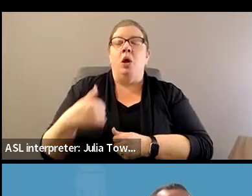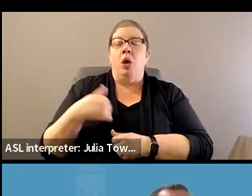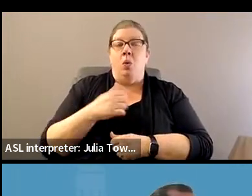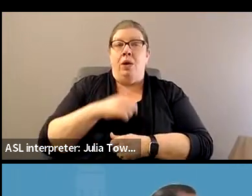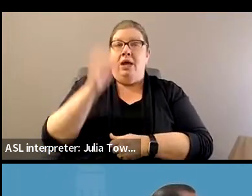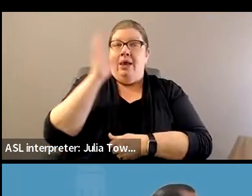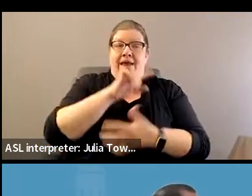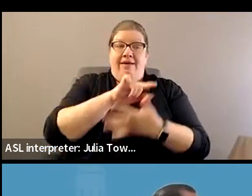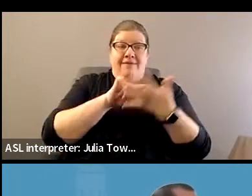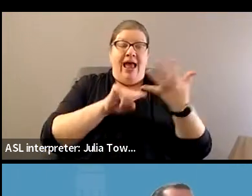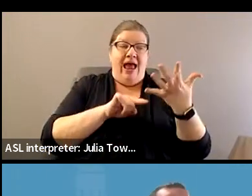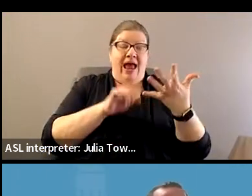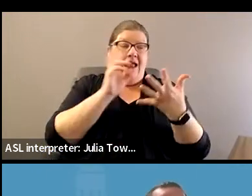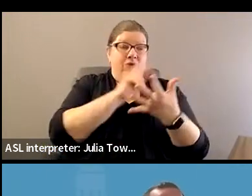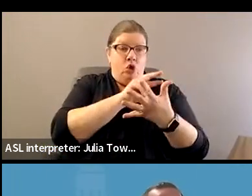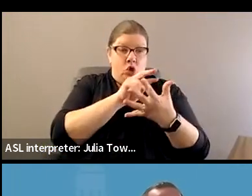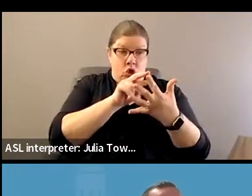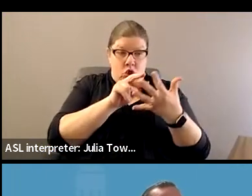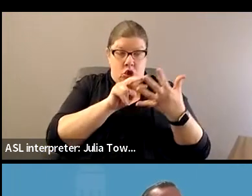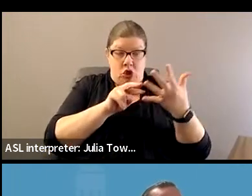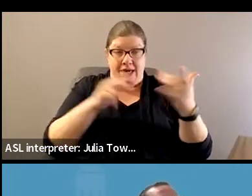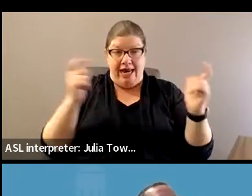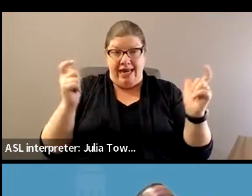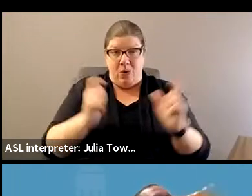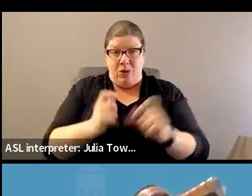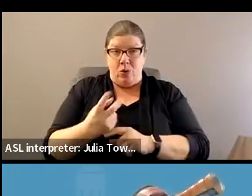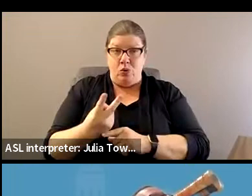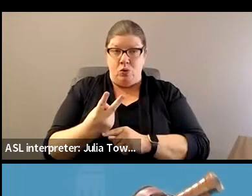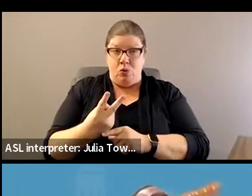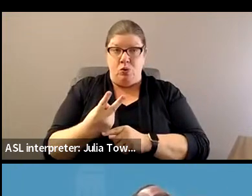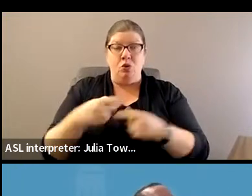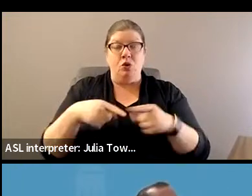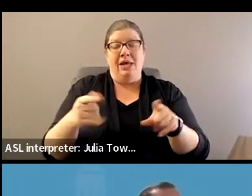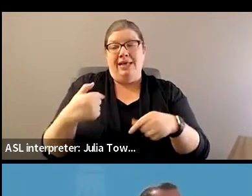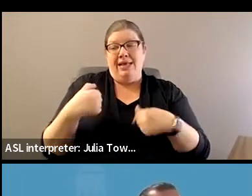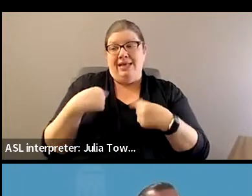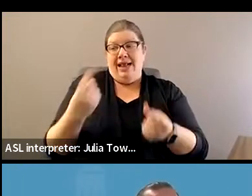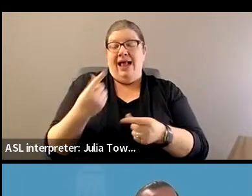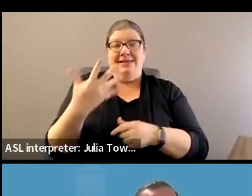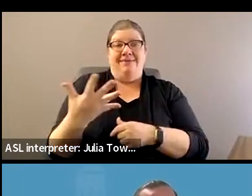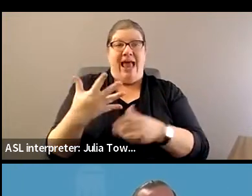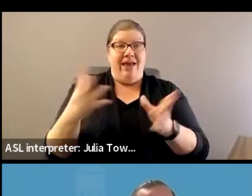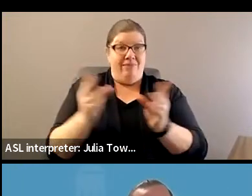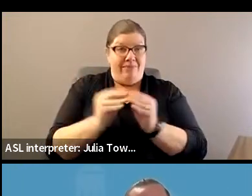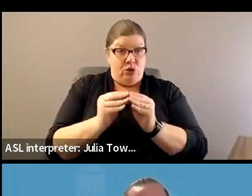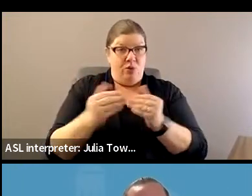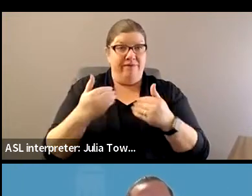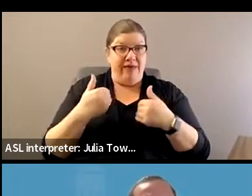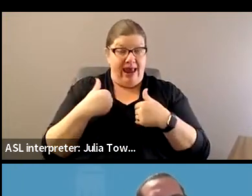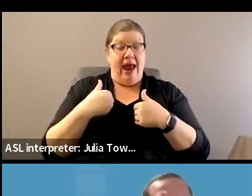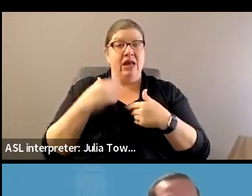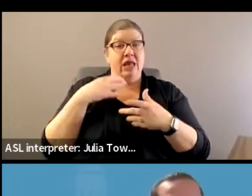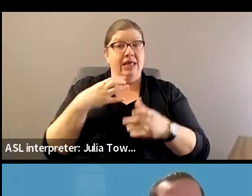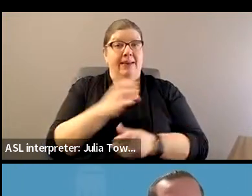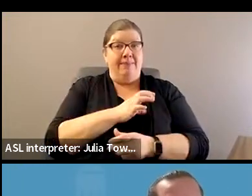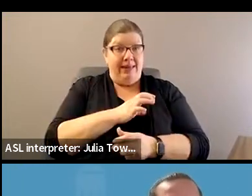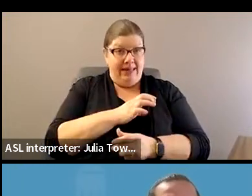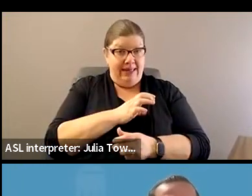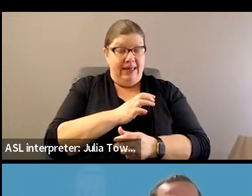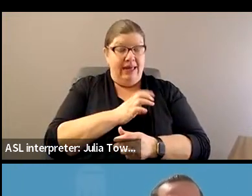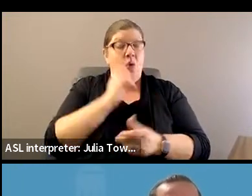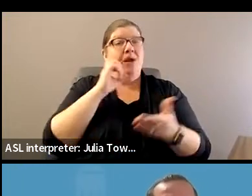5 and then narrowed it down to the 2. And during the last 5 meetings that we've had with the committee, we